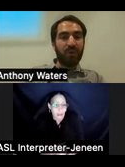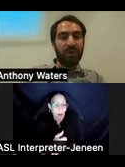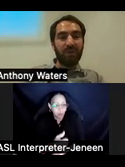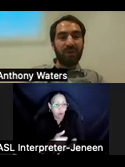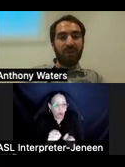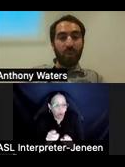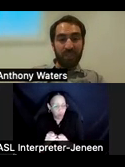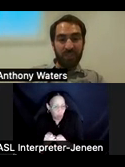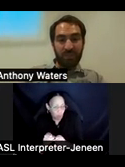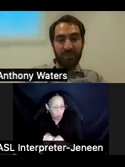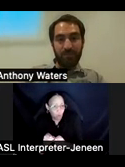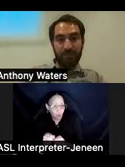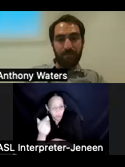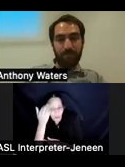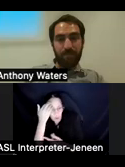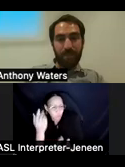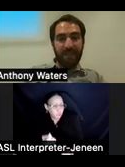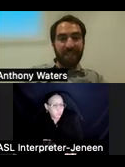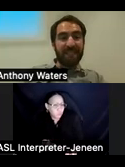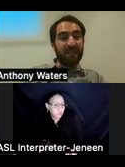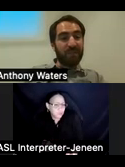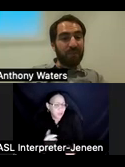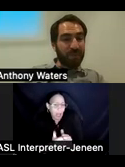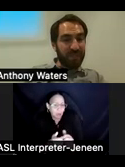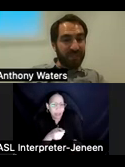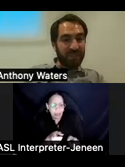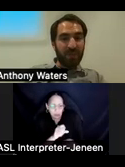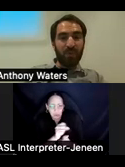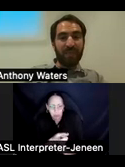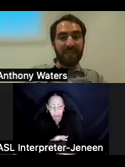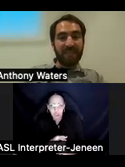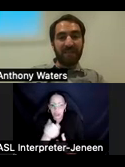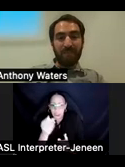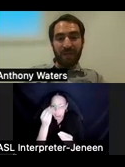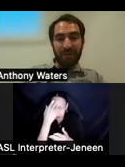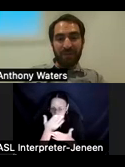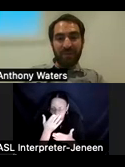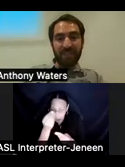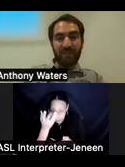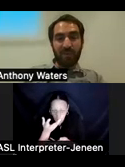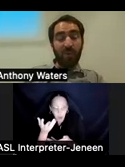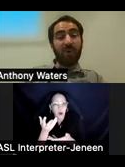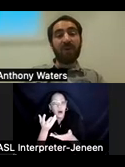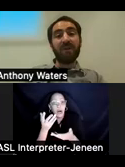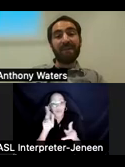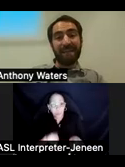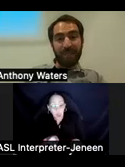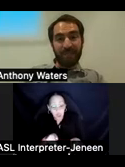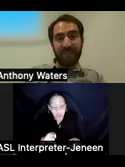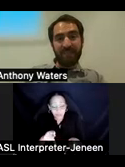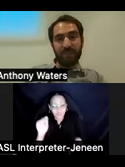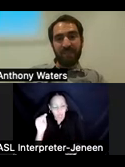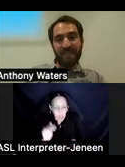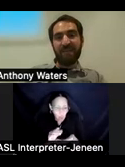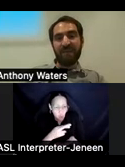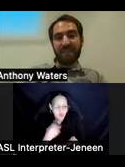know what to do. It tells you if the person is low risk, moderate risk, or imminent